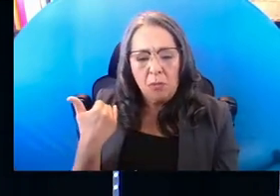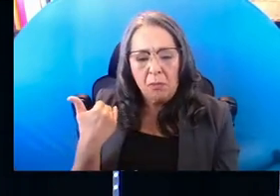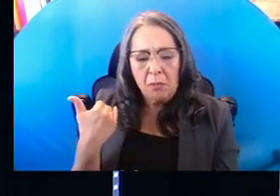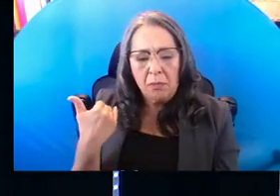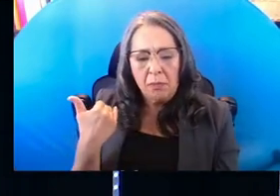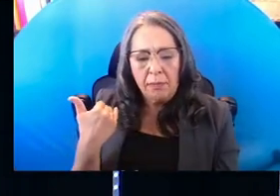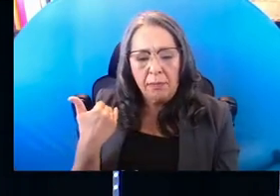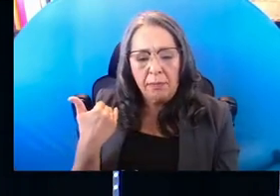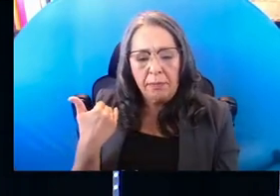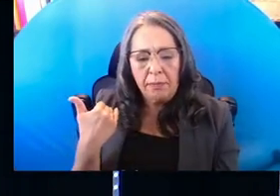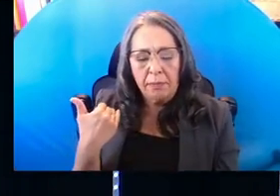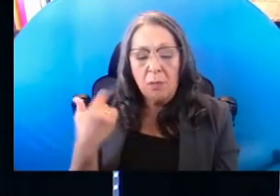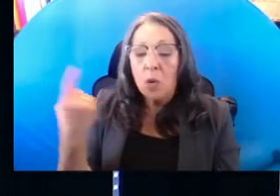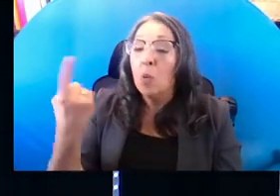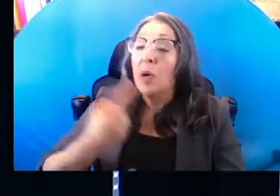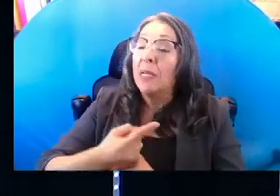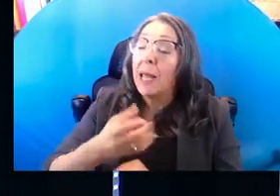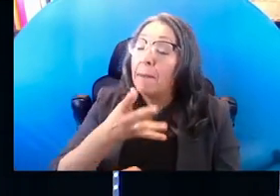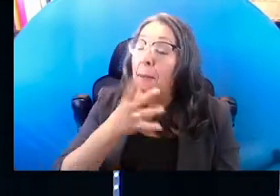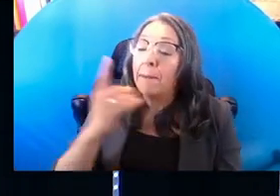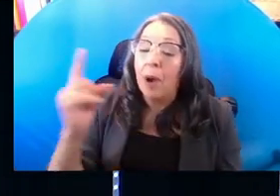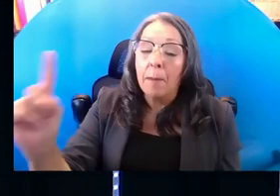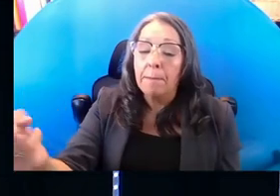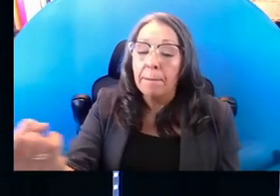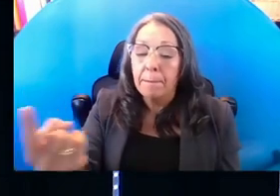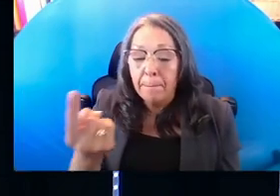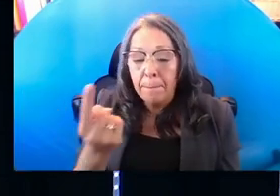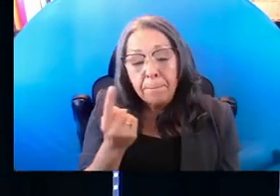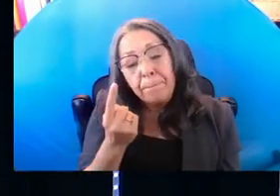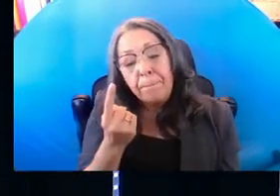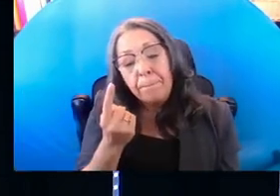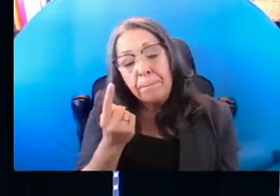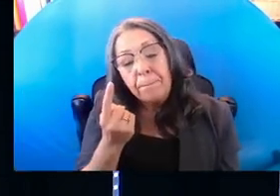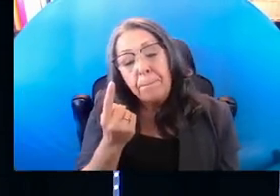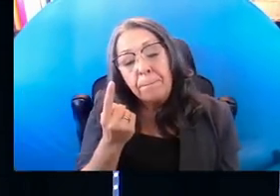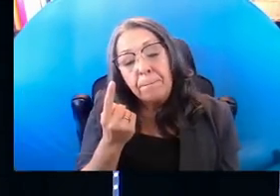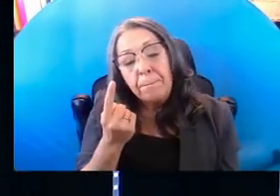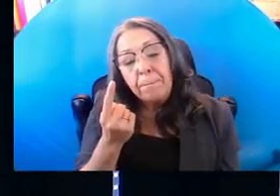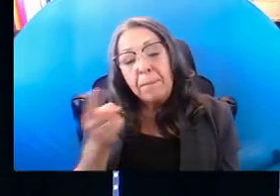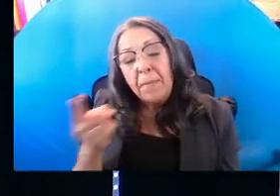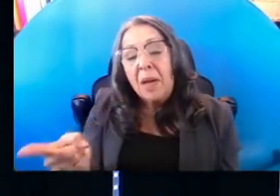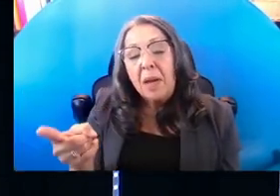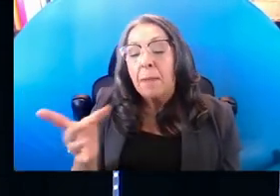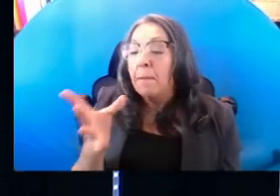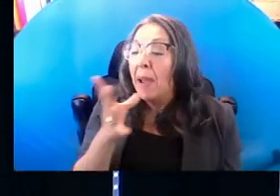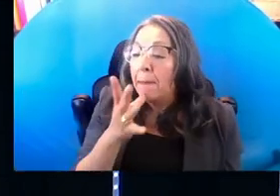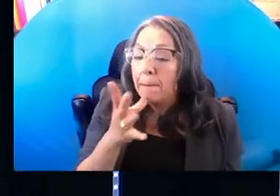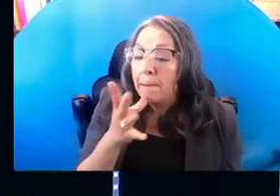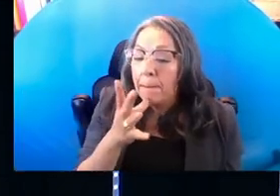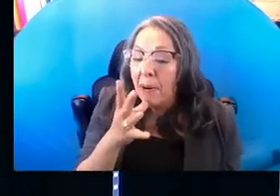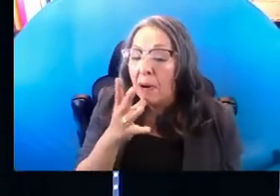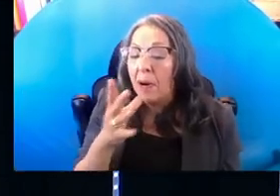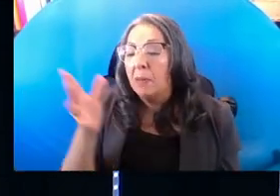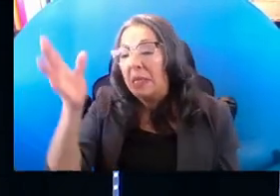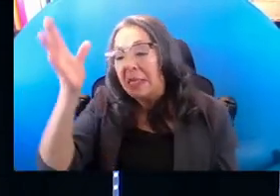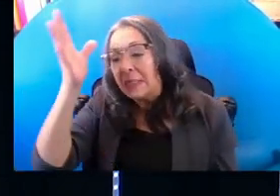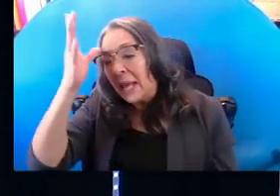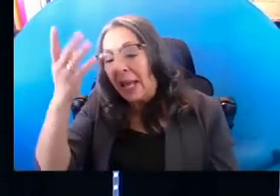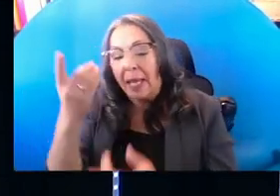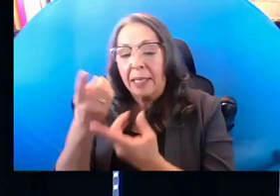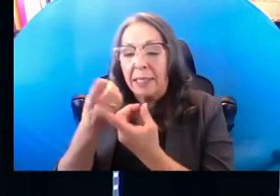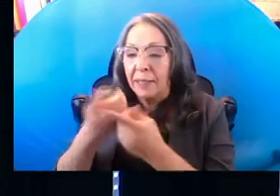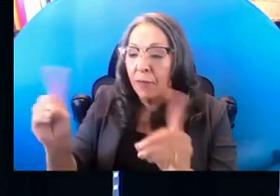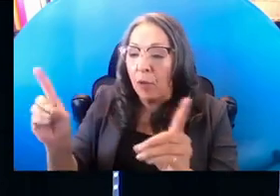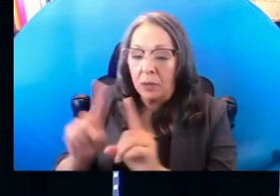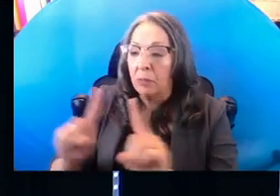there was a day where my mom came to me, and her and my biological father had gotten divorced, and I was like going to,